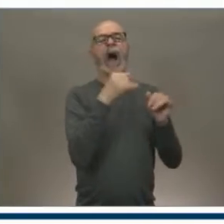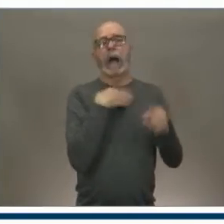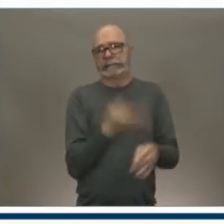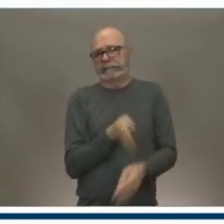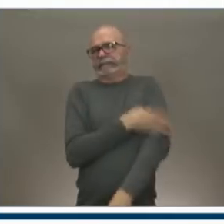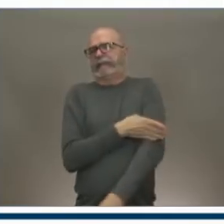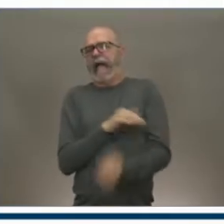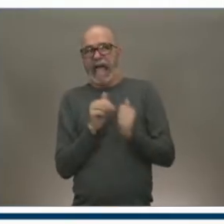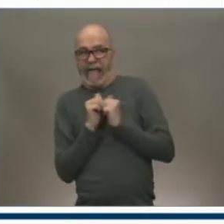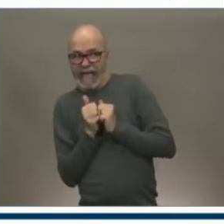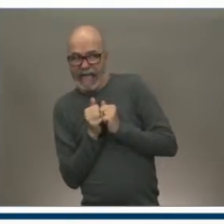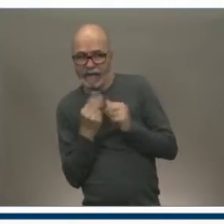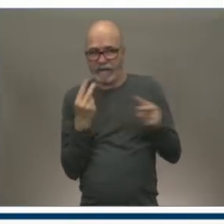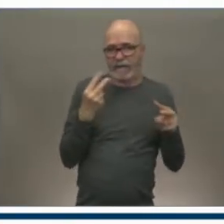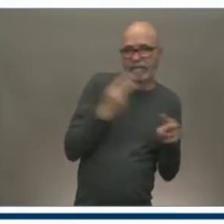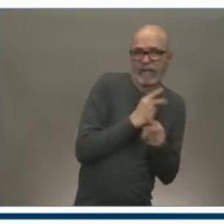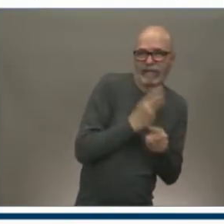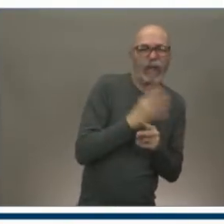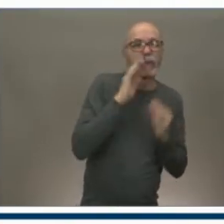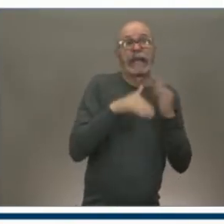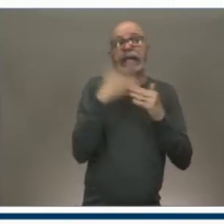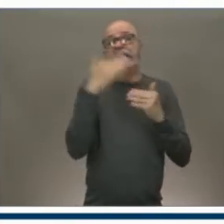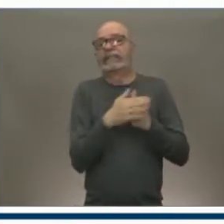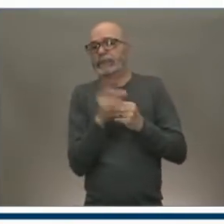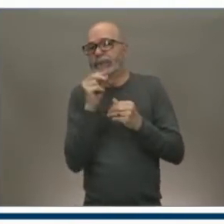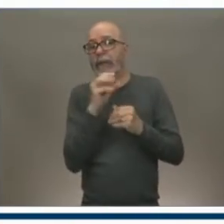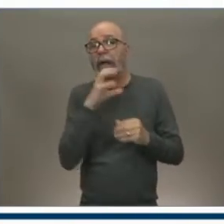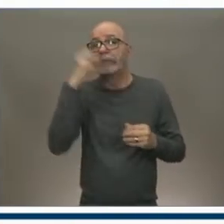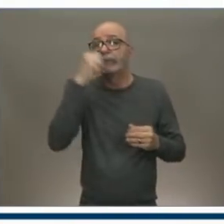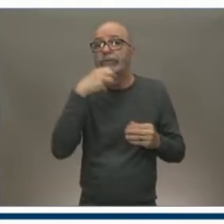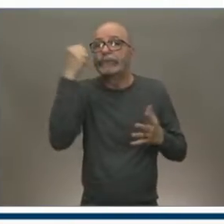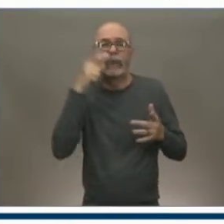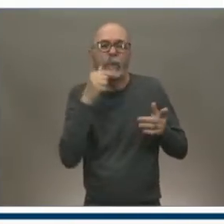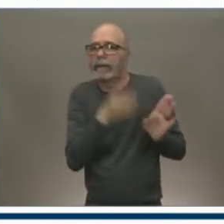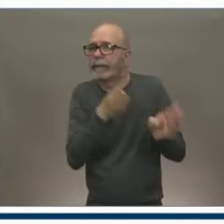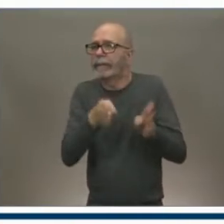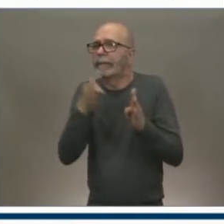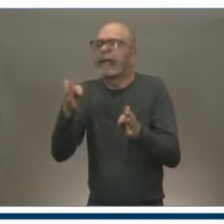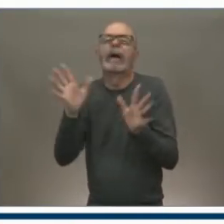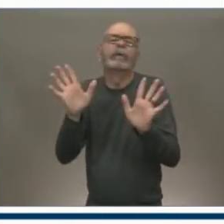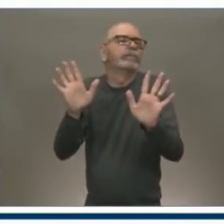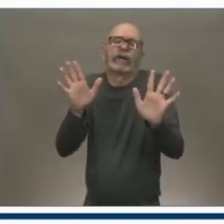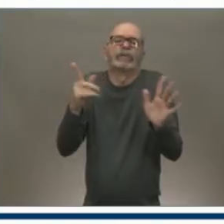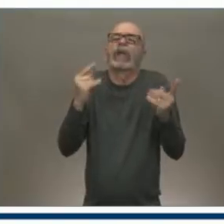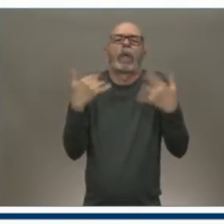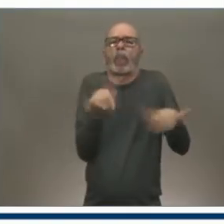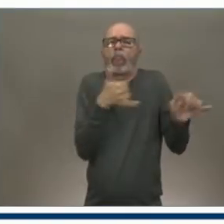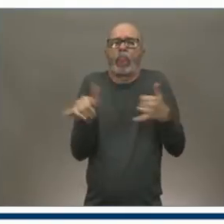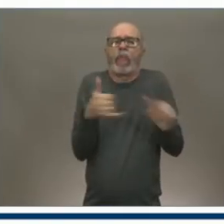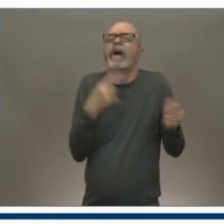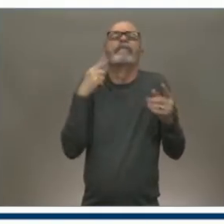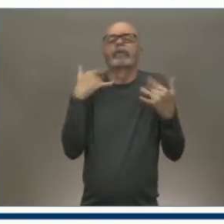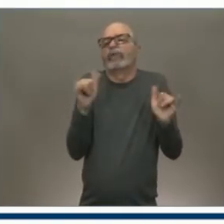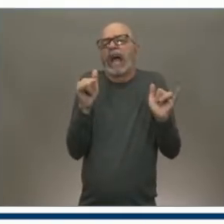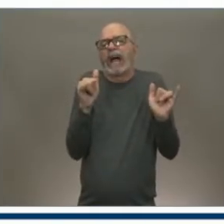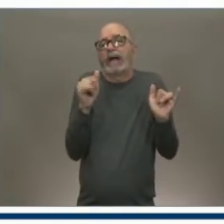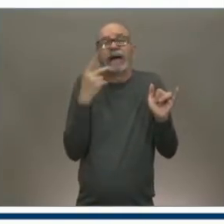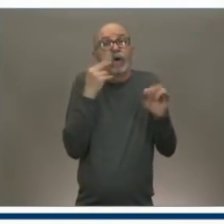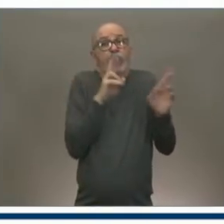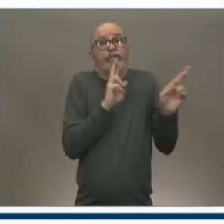other age-based kind of clinics and so we're as prepared as we can be when we get more robust vaccine